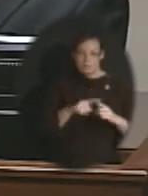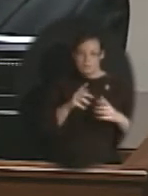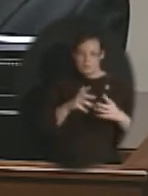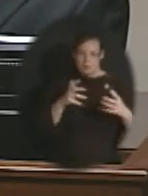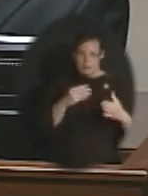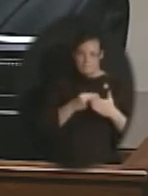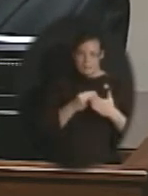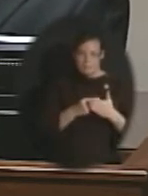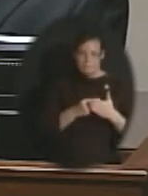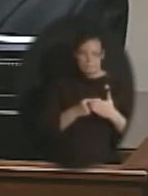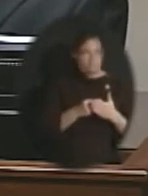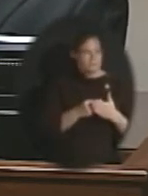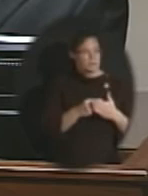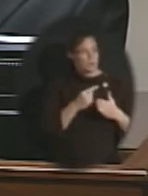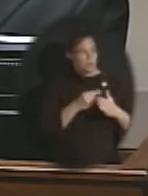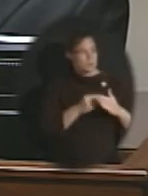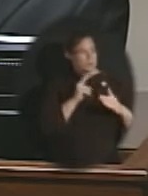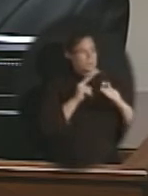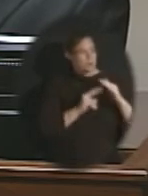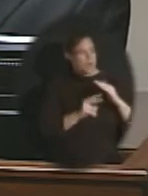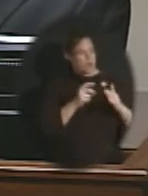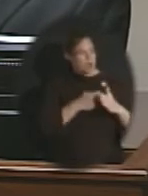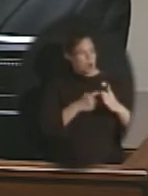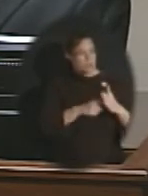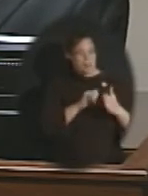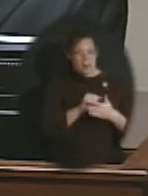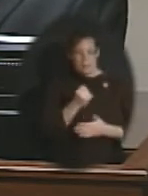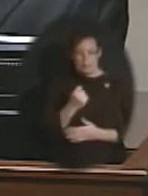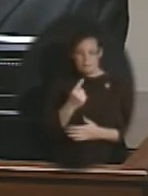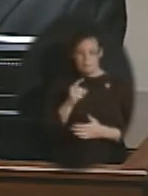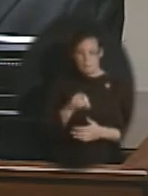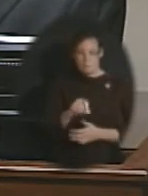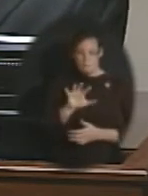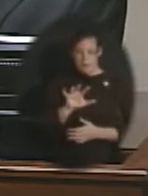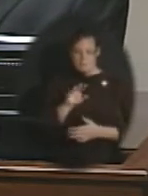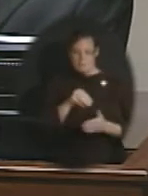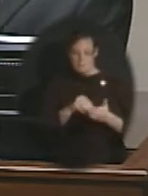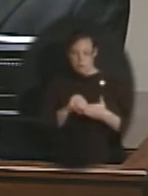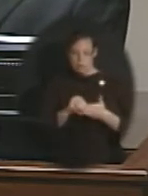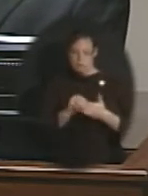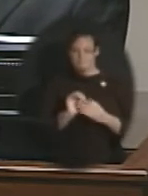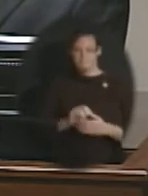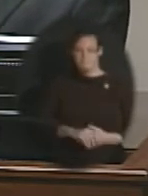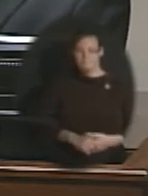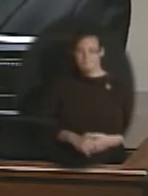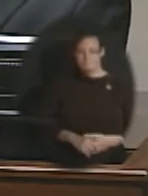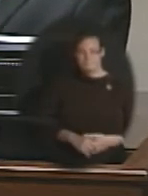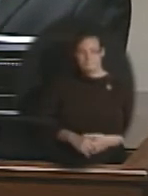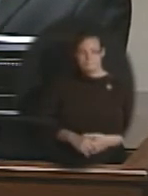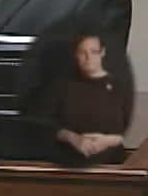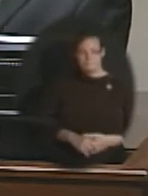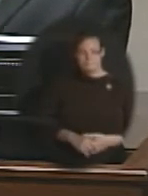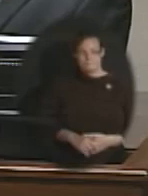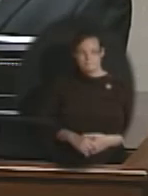money. Mr. Hutchison, what's the projected cost of this? $11.5 million. Thank you.